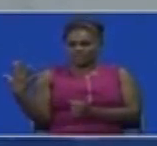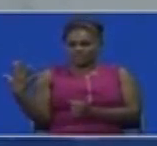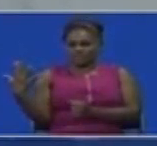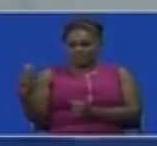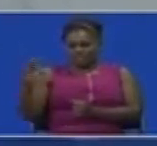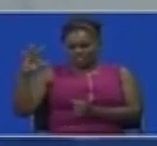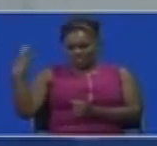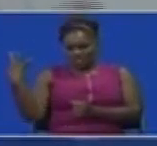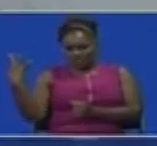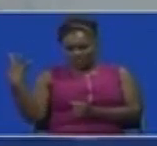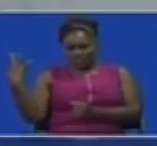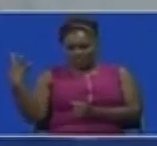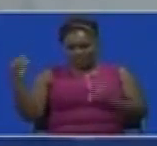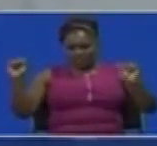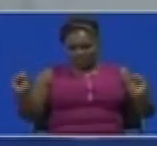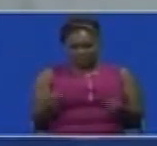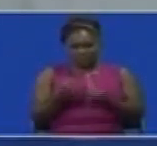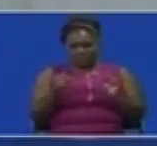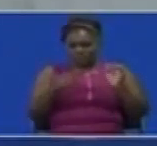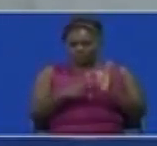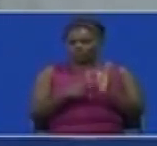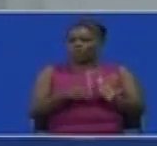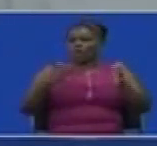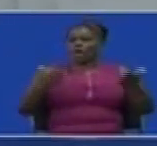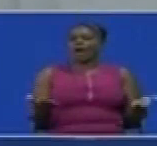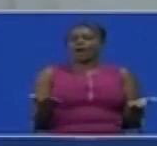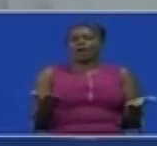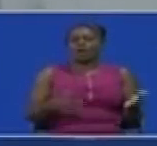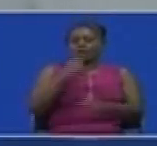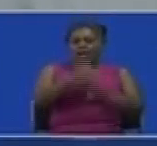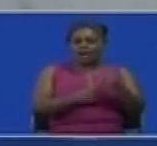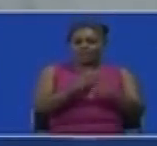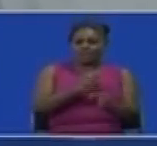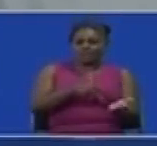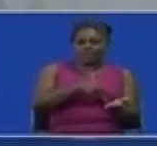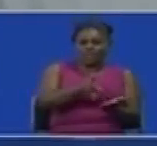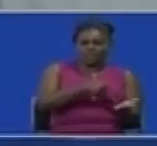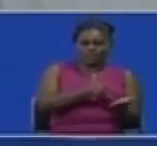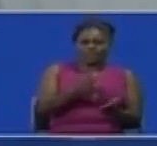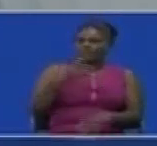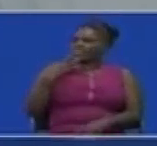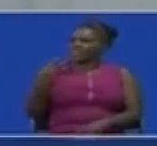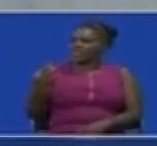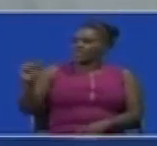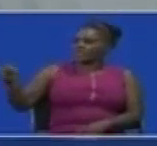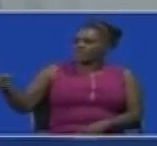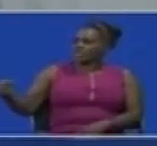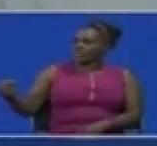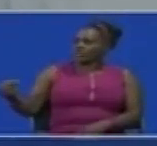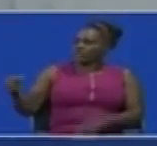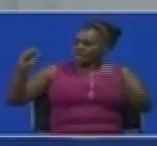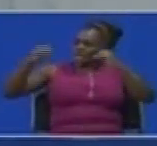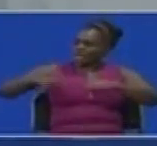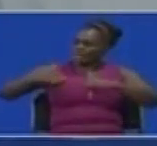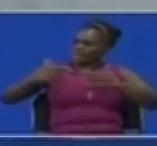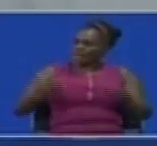2015. Thirdly, that it cannot be demonstrated as to how the annual payment of the sum of Kenya shillings 300 million was arrived at as